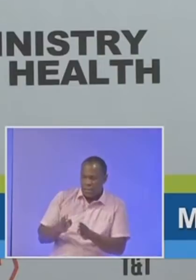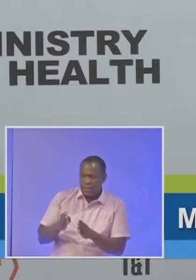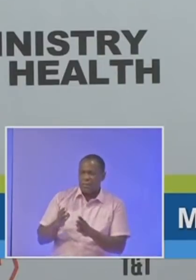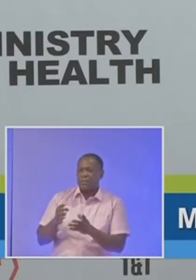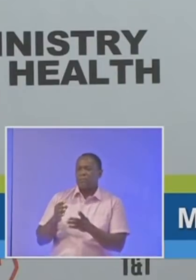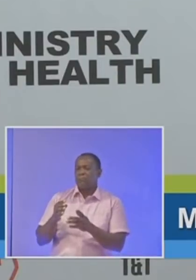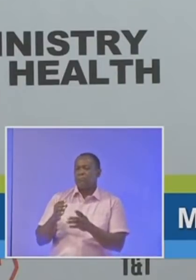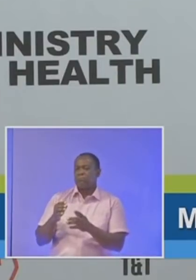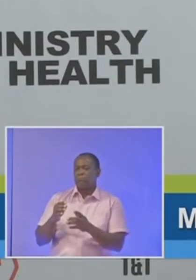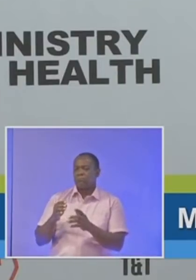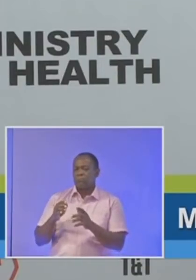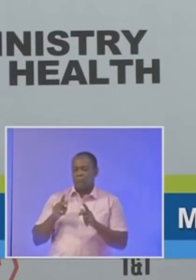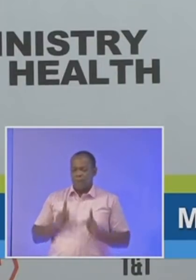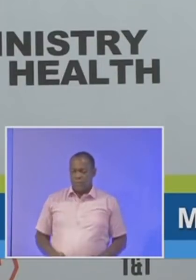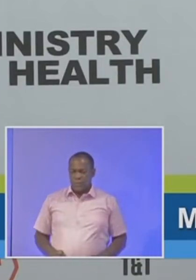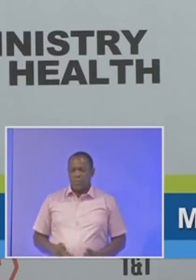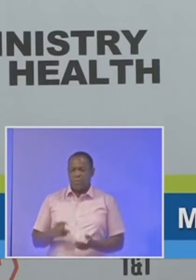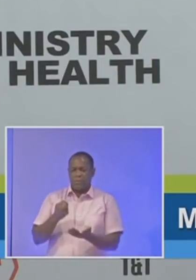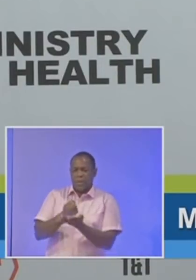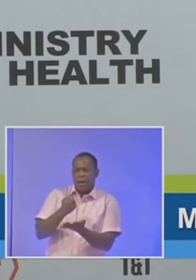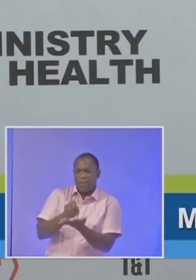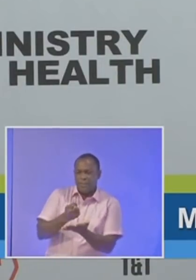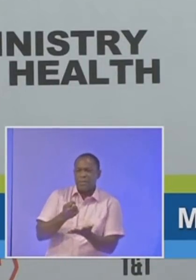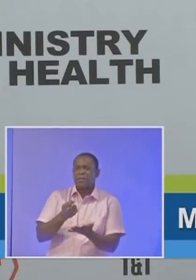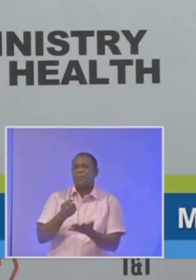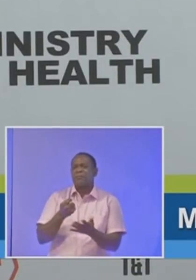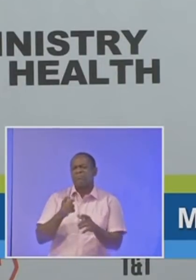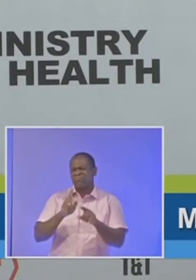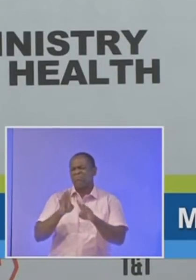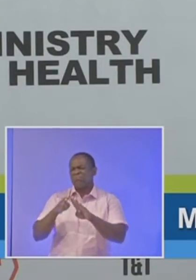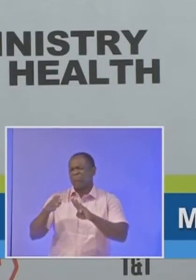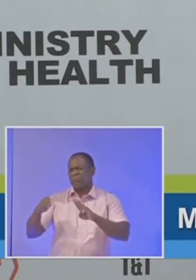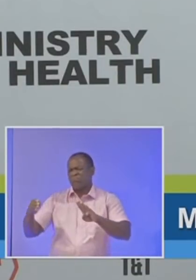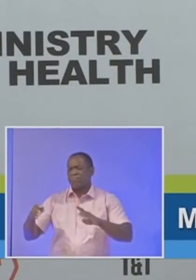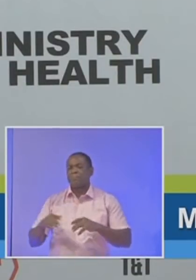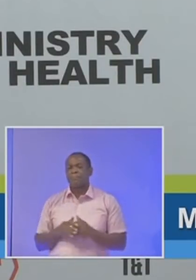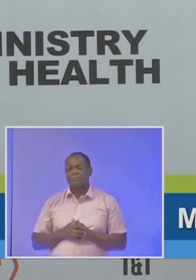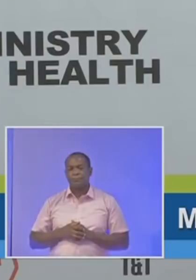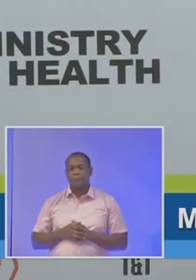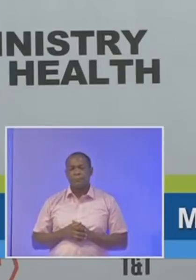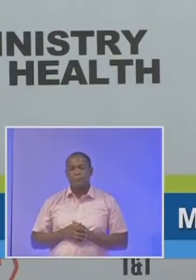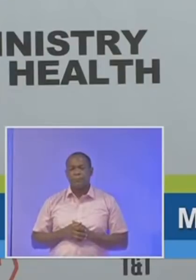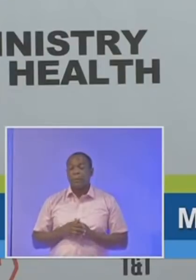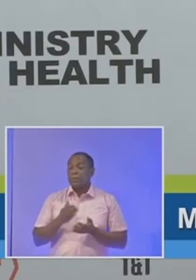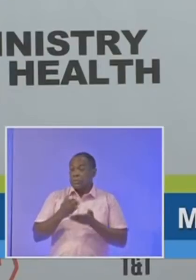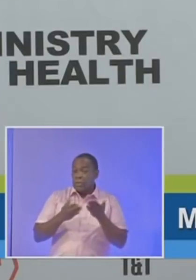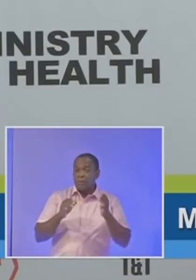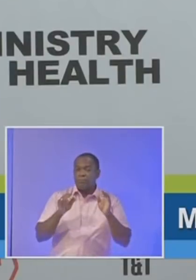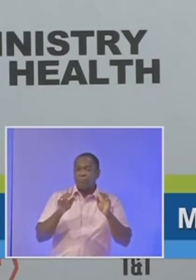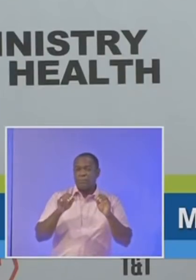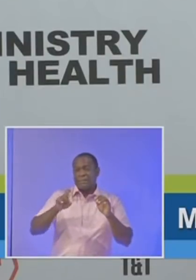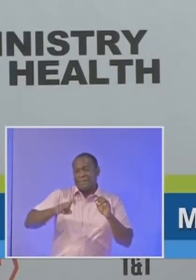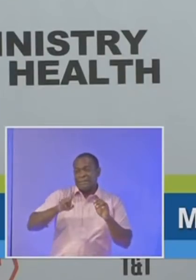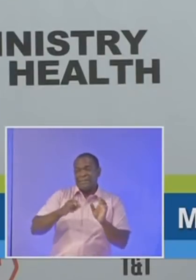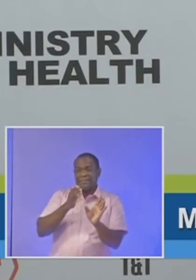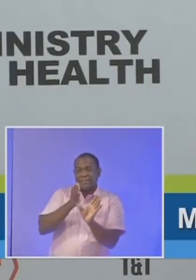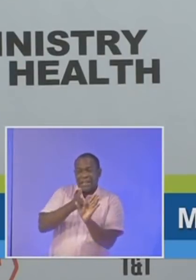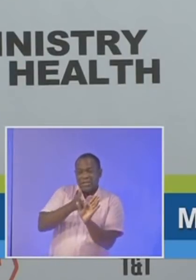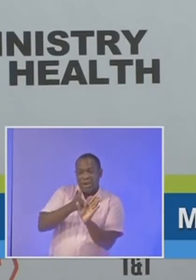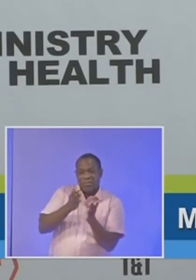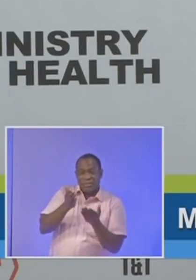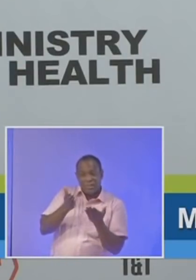pharmacists. Additionally, some of these patients may access psychiatric services, whether by clinical